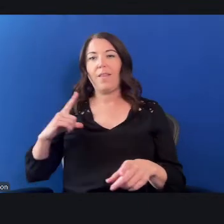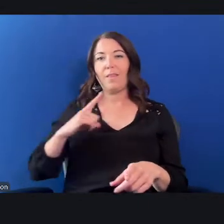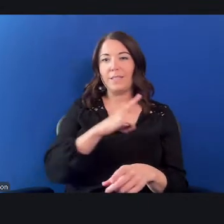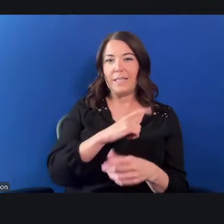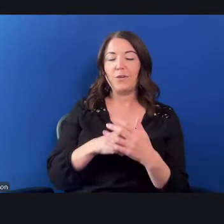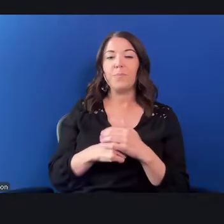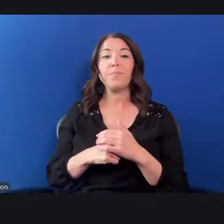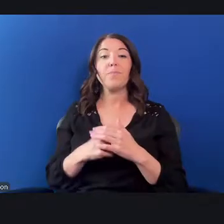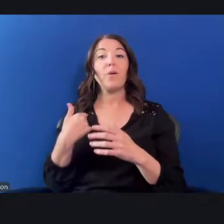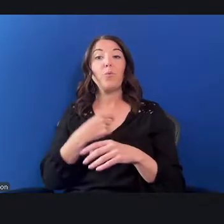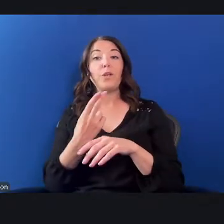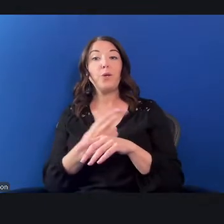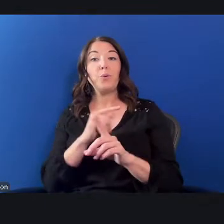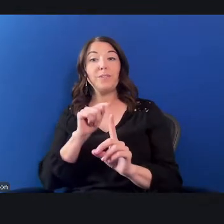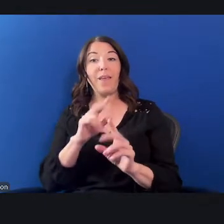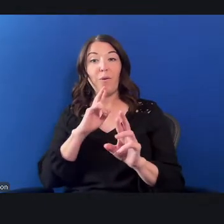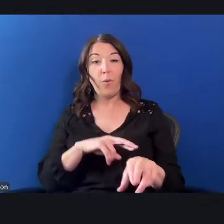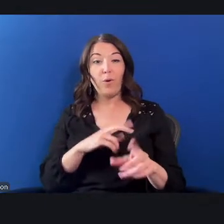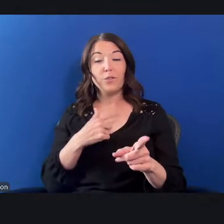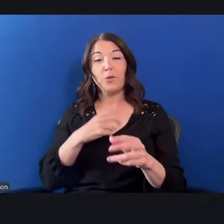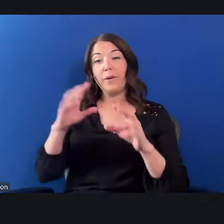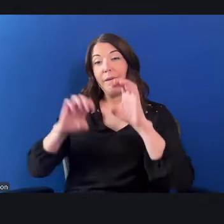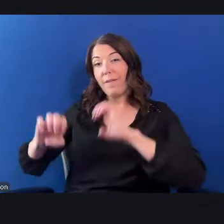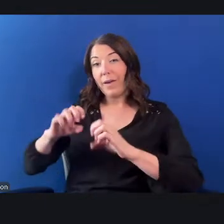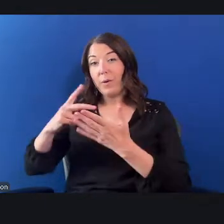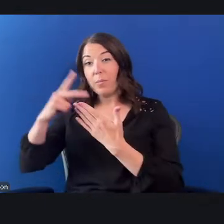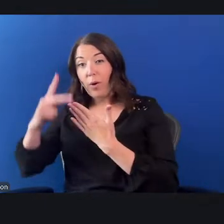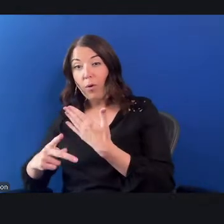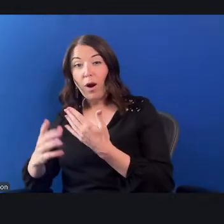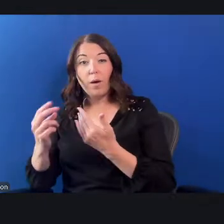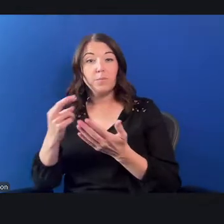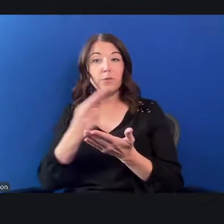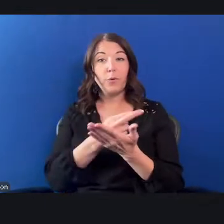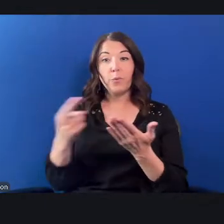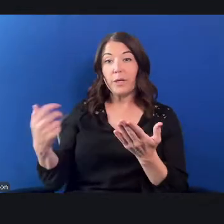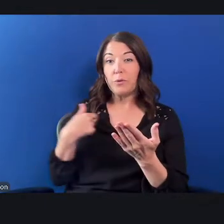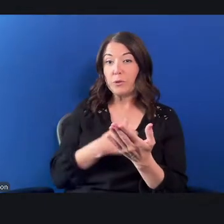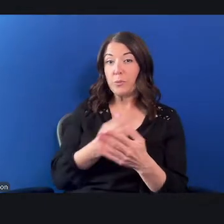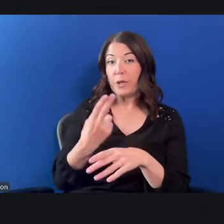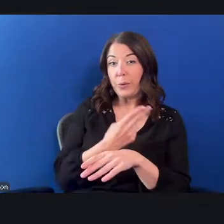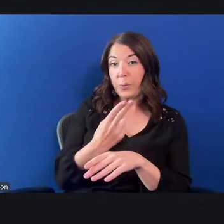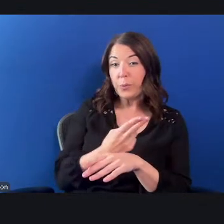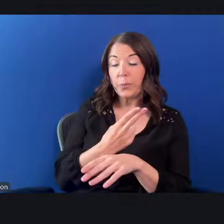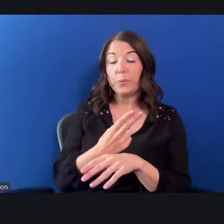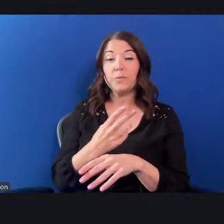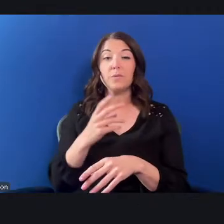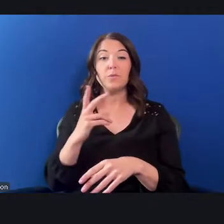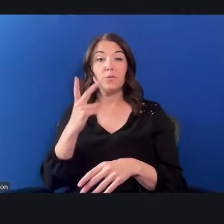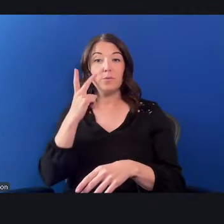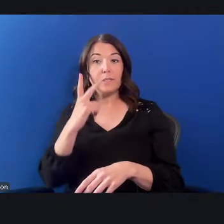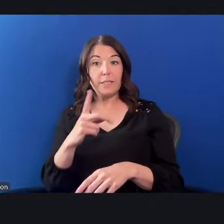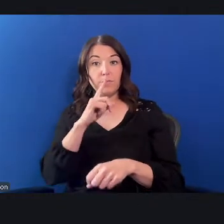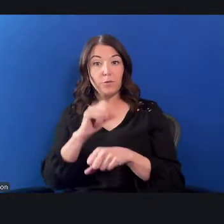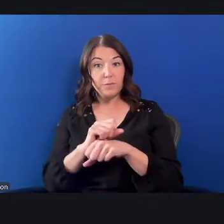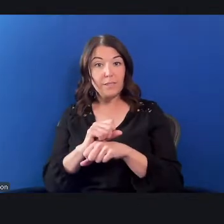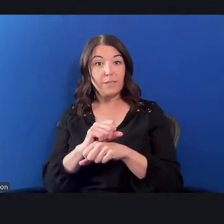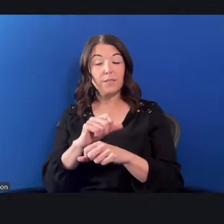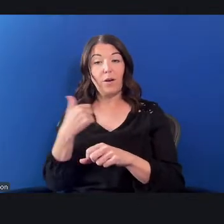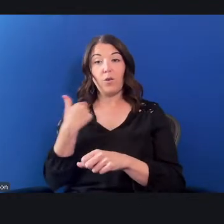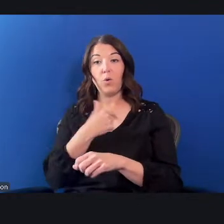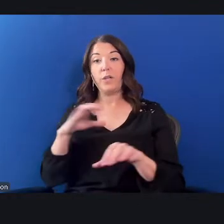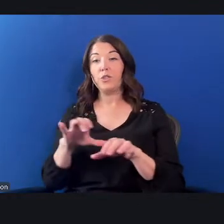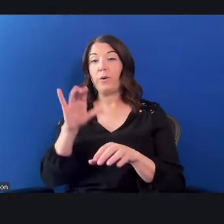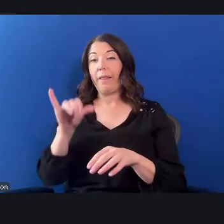to evaluate programs and the resources that we're spending to see whether whether we're doing that in a way that is